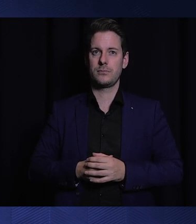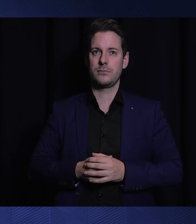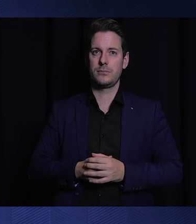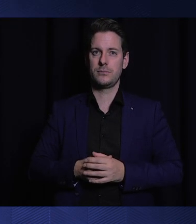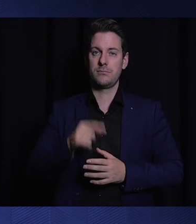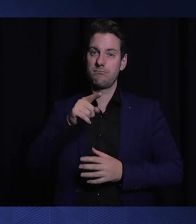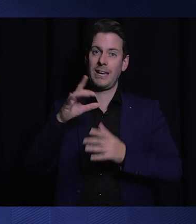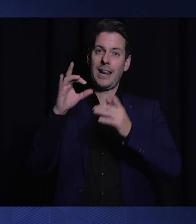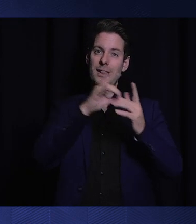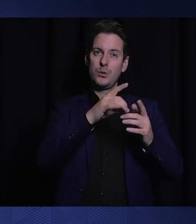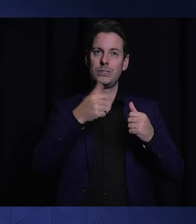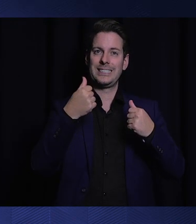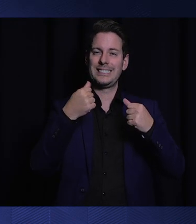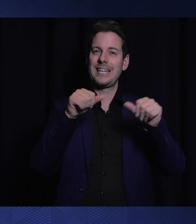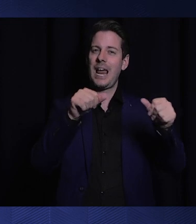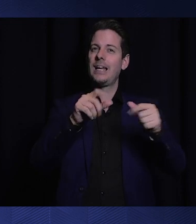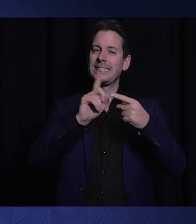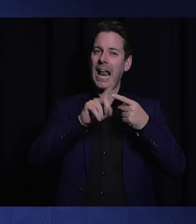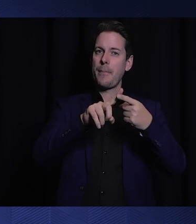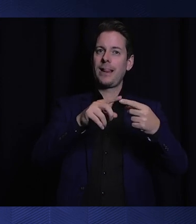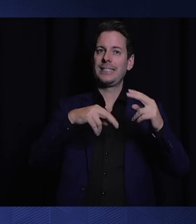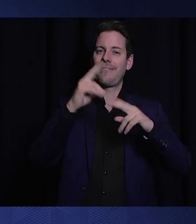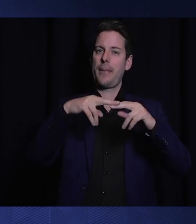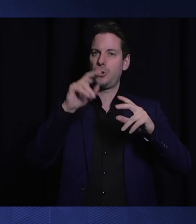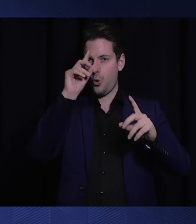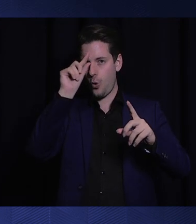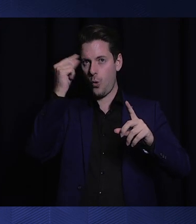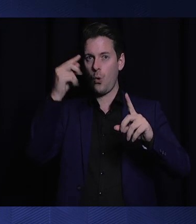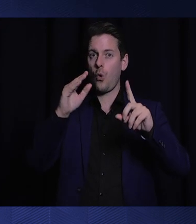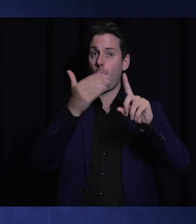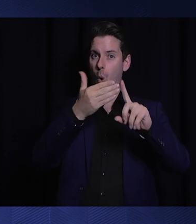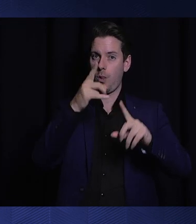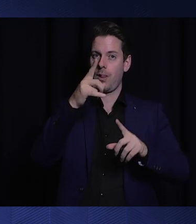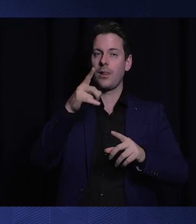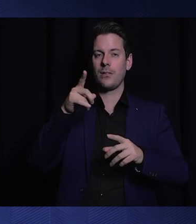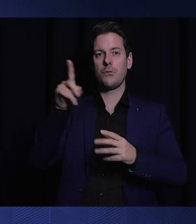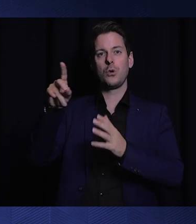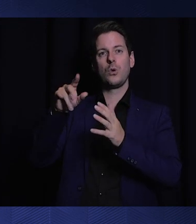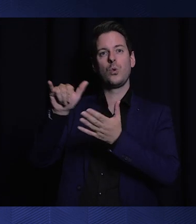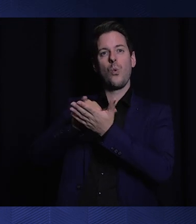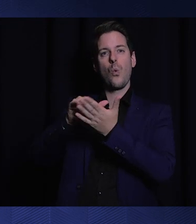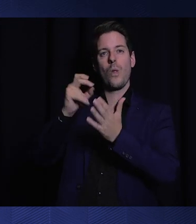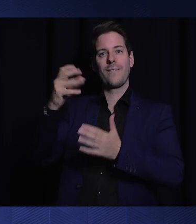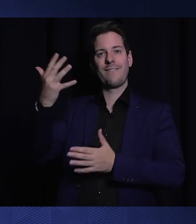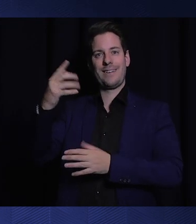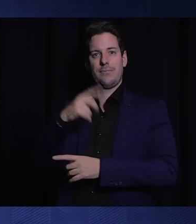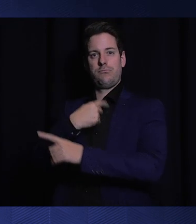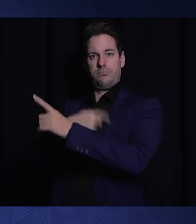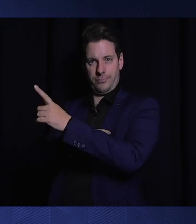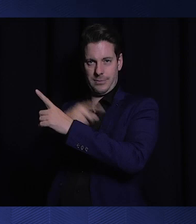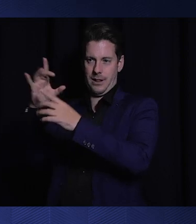the Sustainable Development Goals agenda that was adopted in New York in 2015.